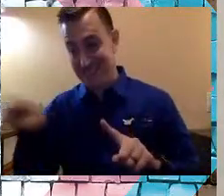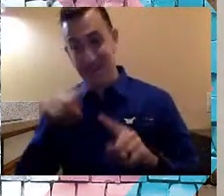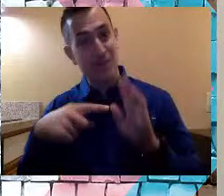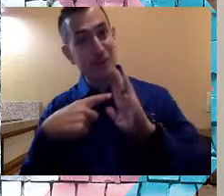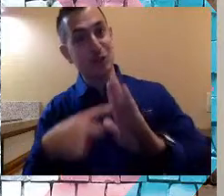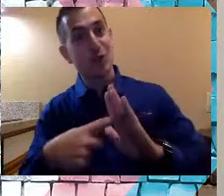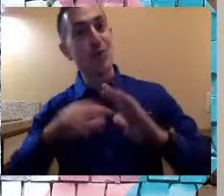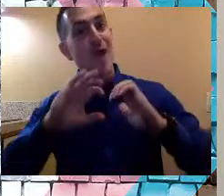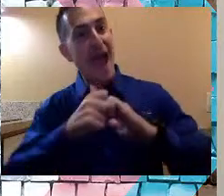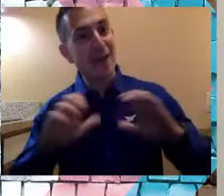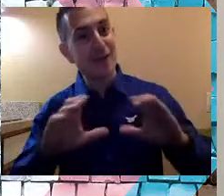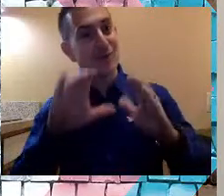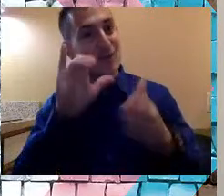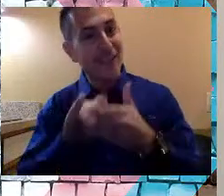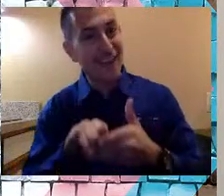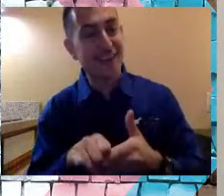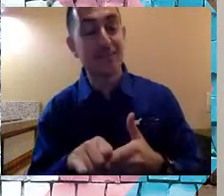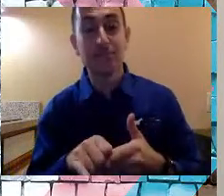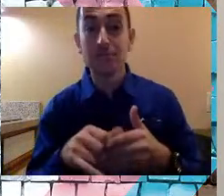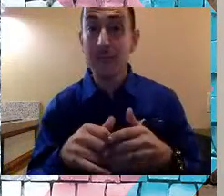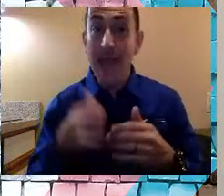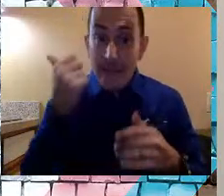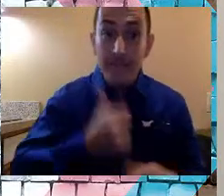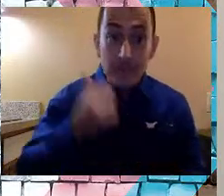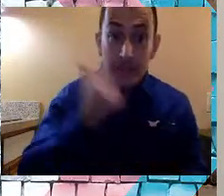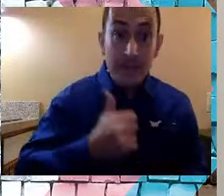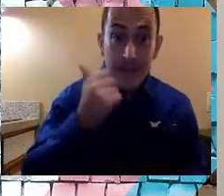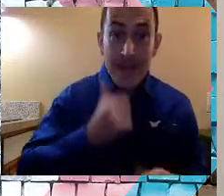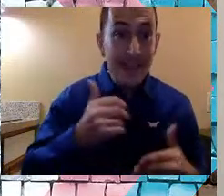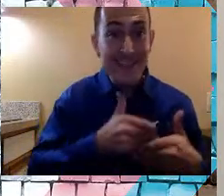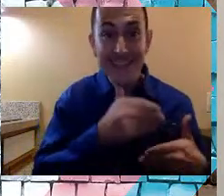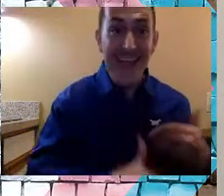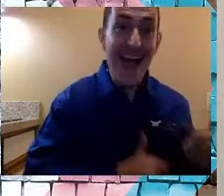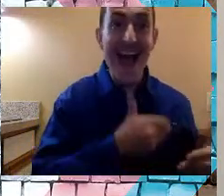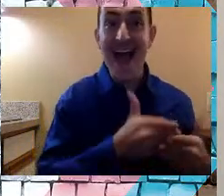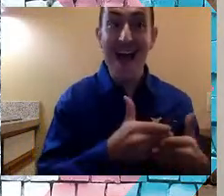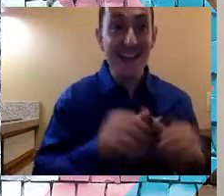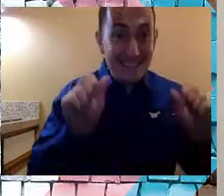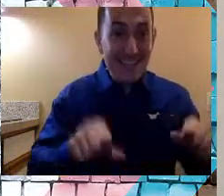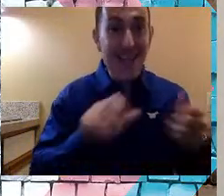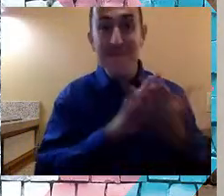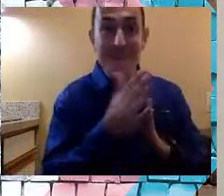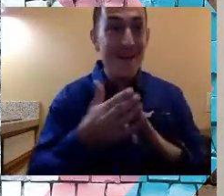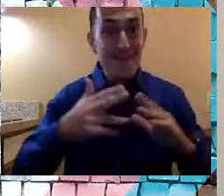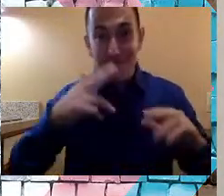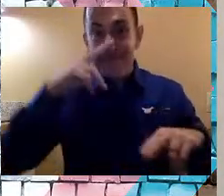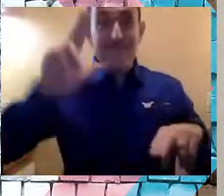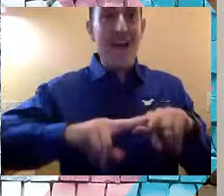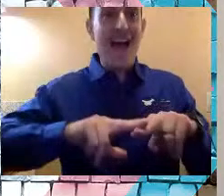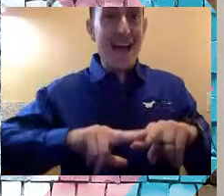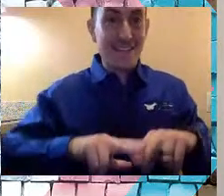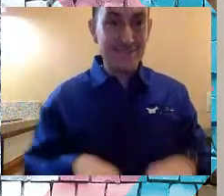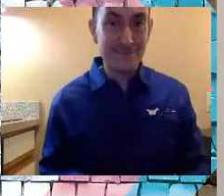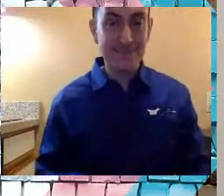done. Make it a daily habit. Kindness can be fun.